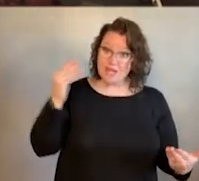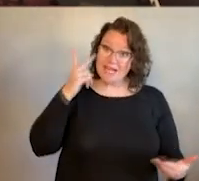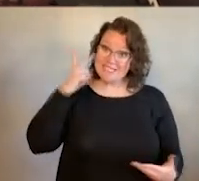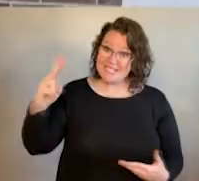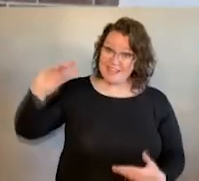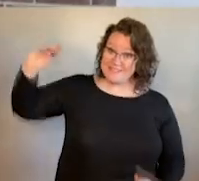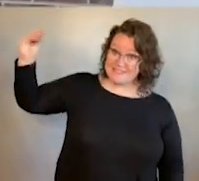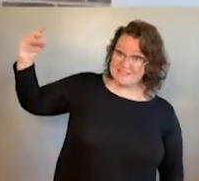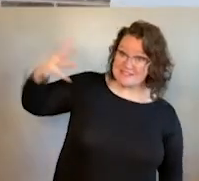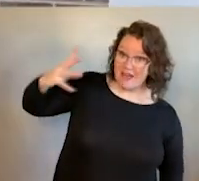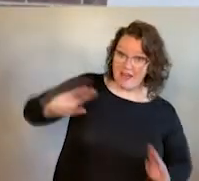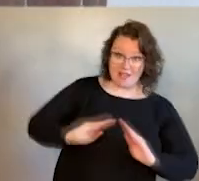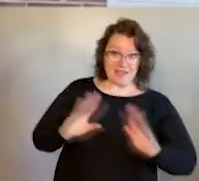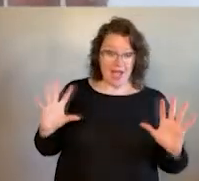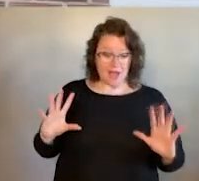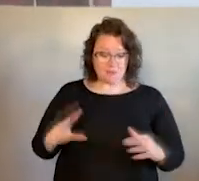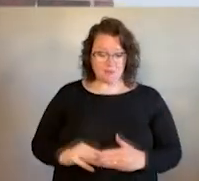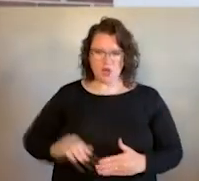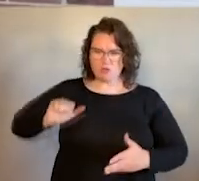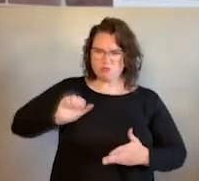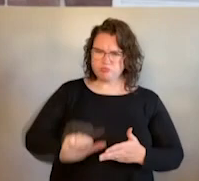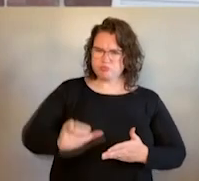sunlight.